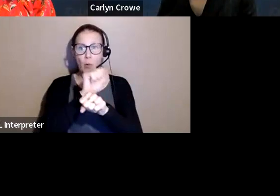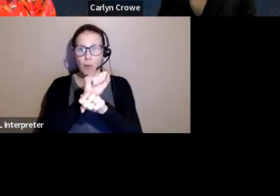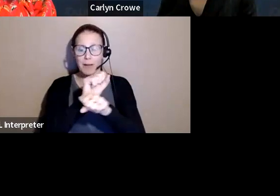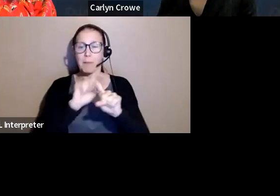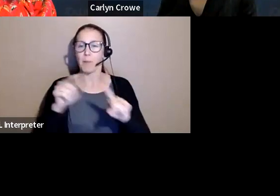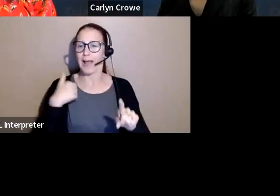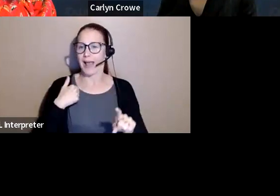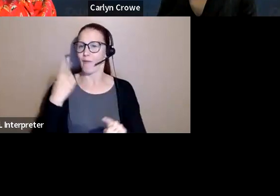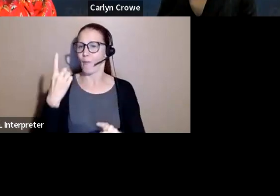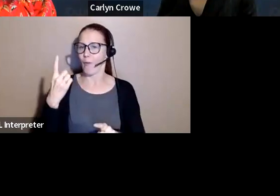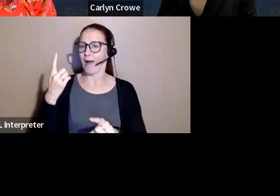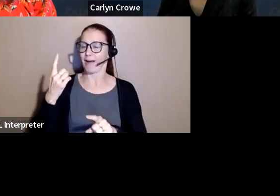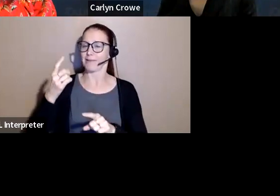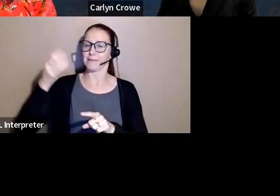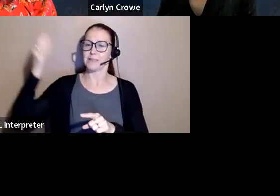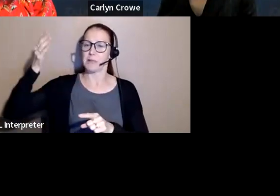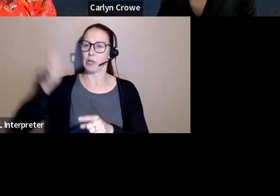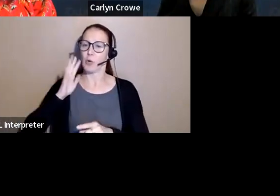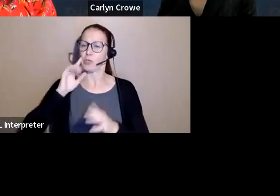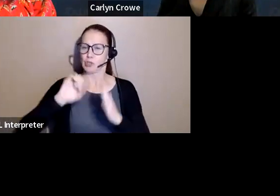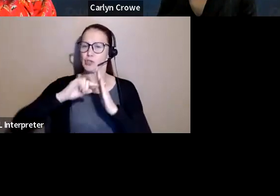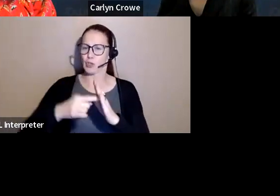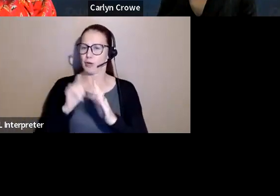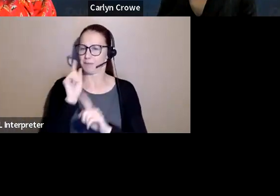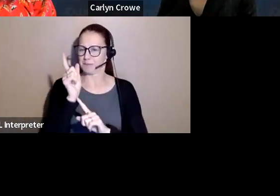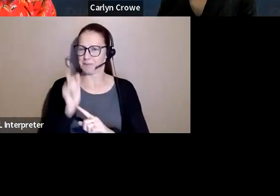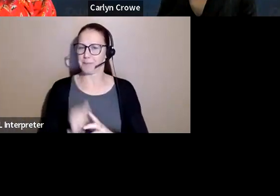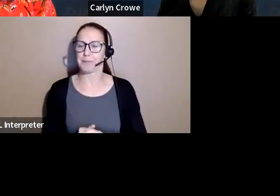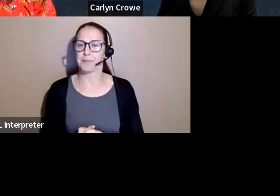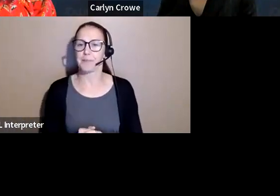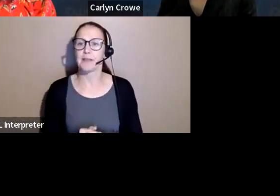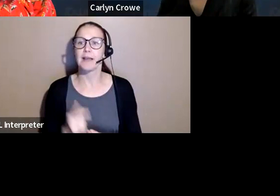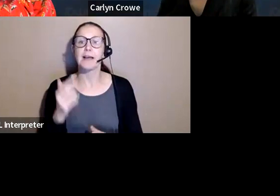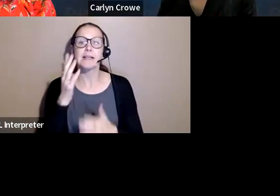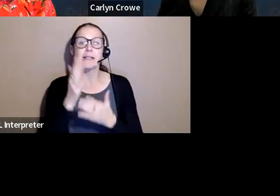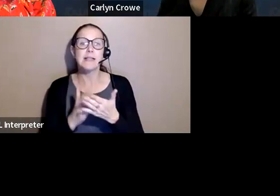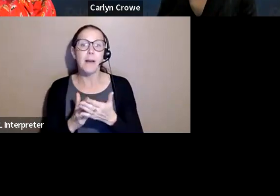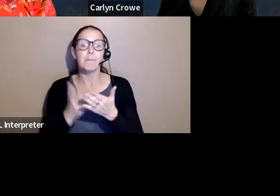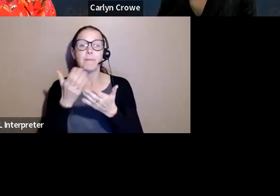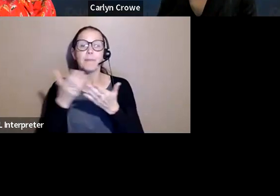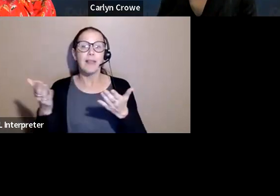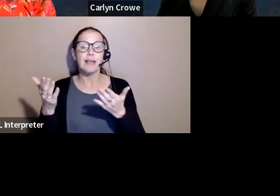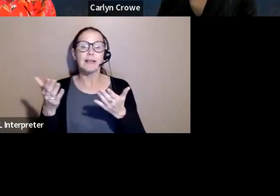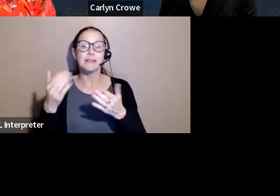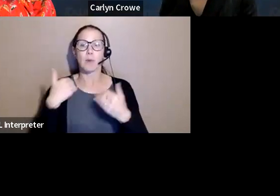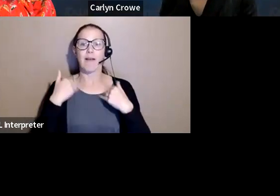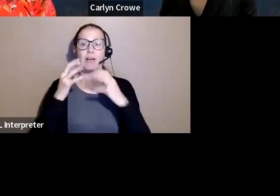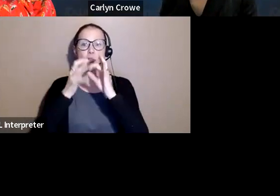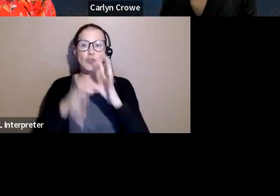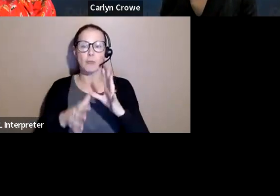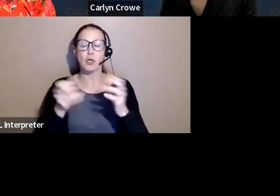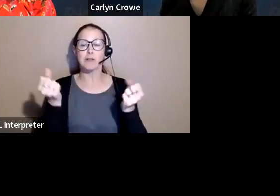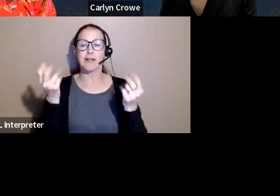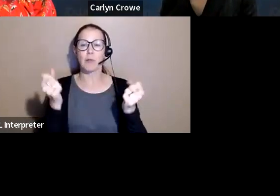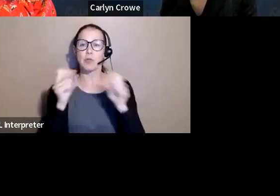have a guest speaker we're going to get started with here in just a second. Just some housekeeping things. We do have an interpreter, sign language